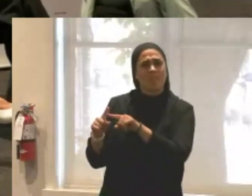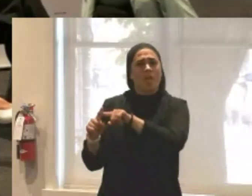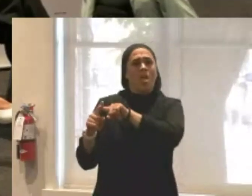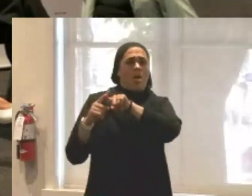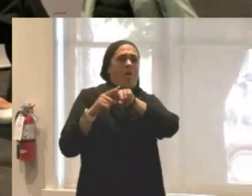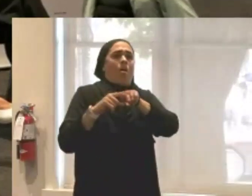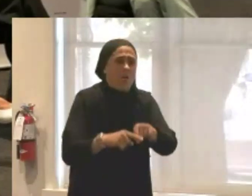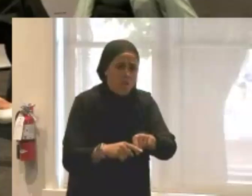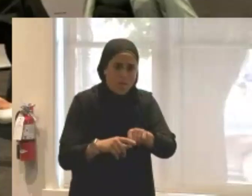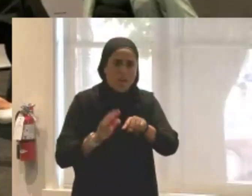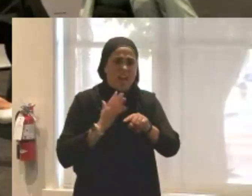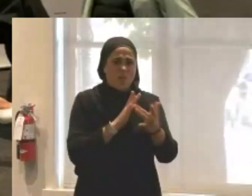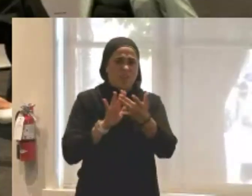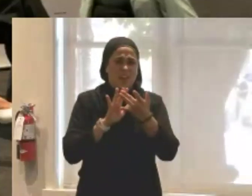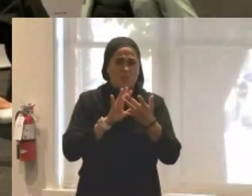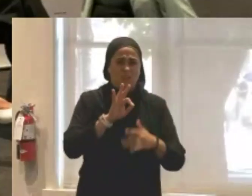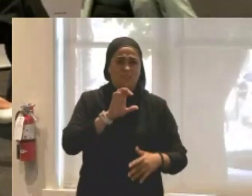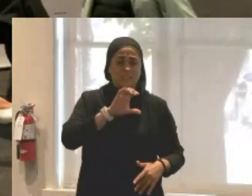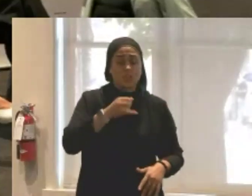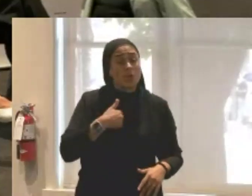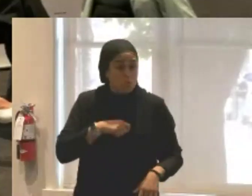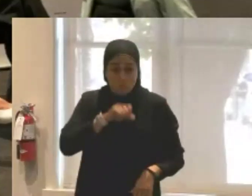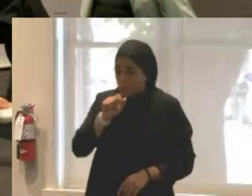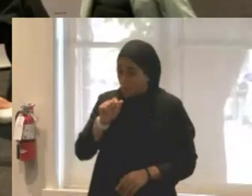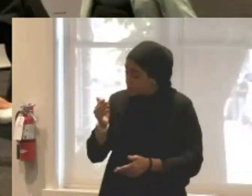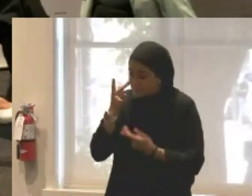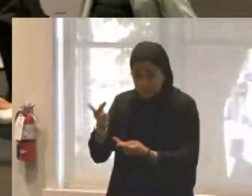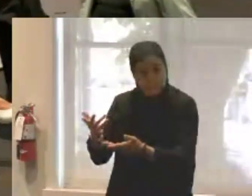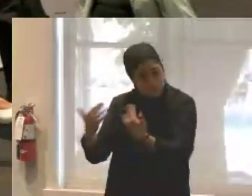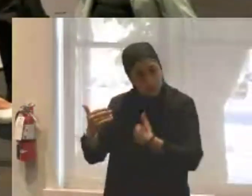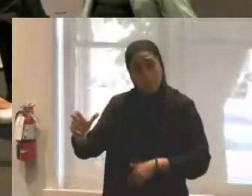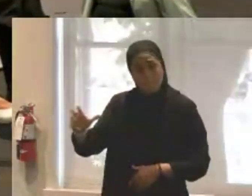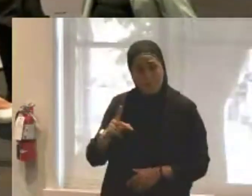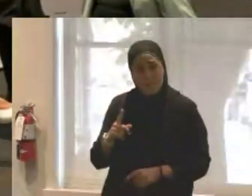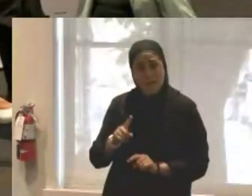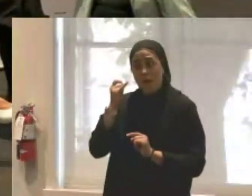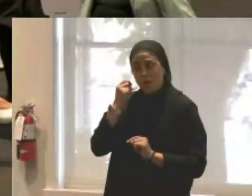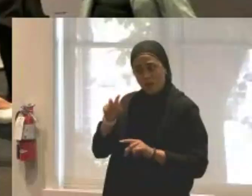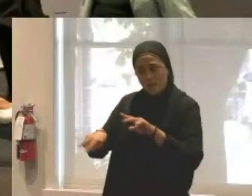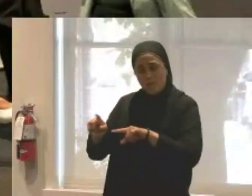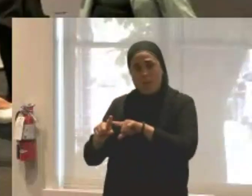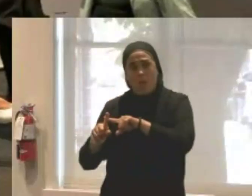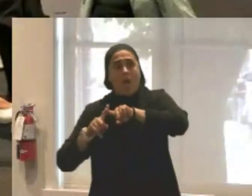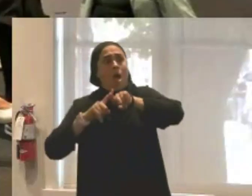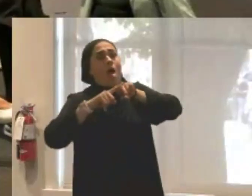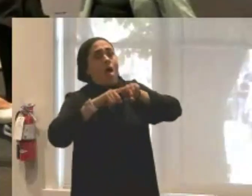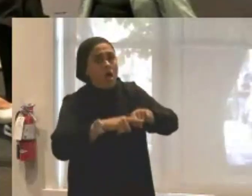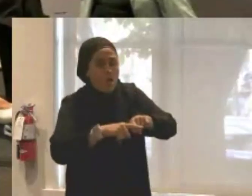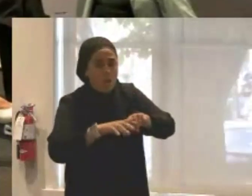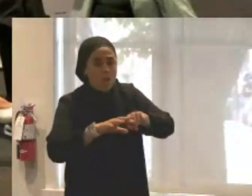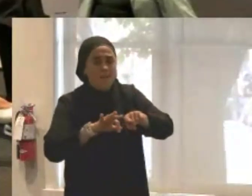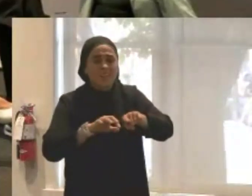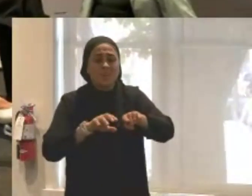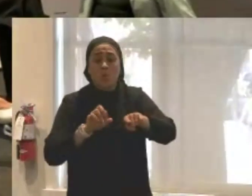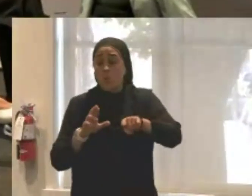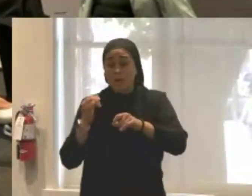their needs. We love to see them and we love to have them come back, but once we know that they're independent and by themselves, they